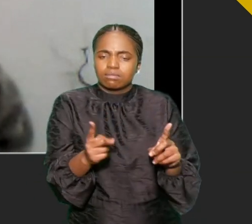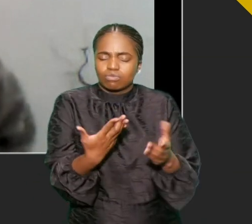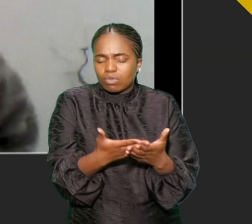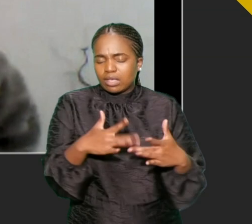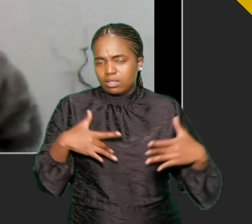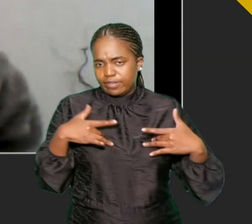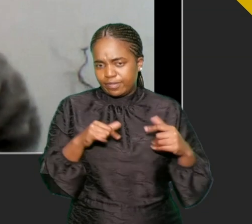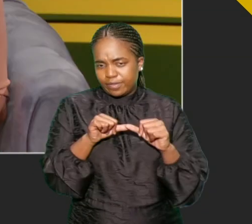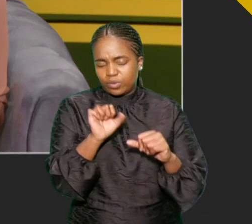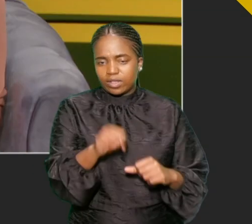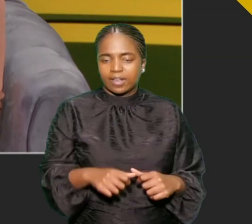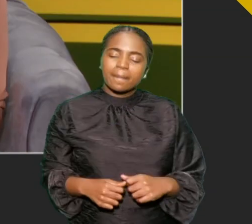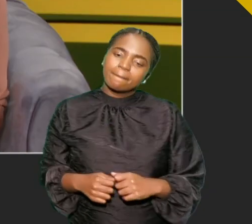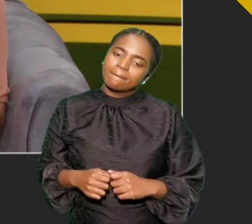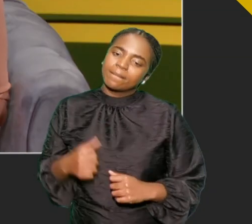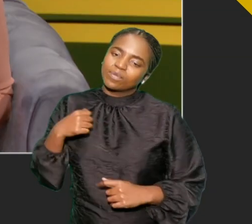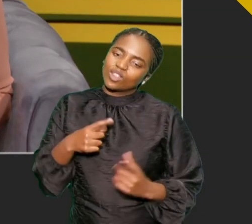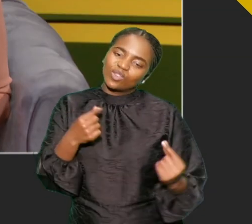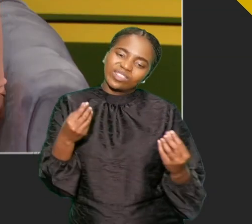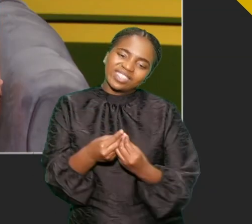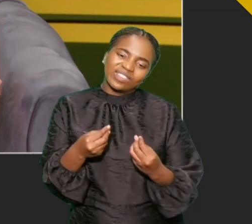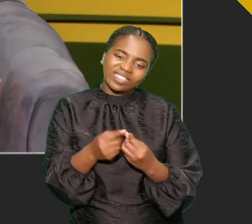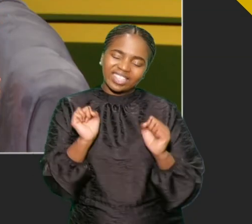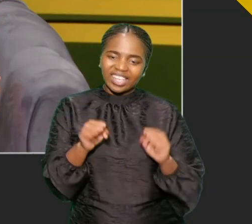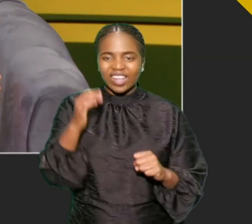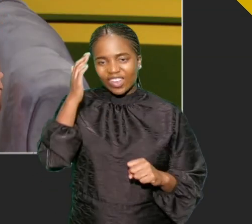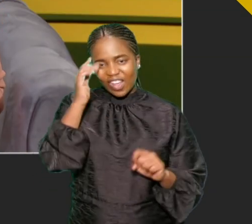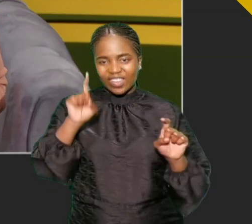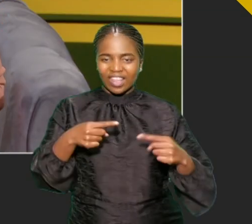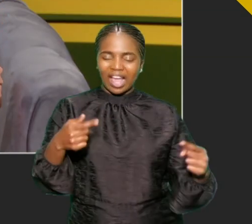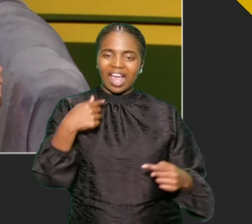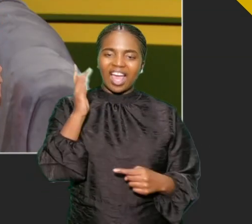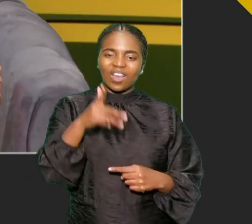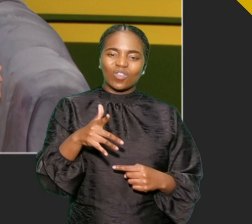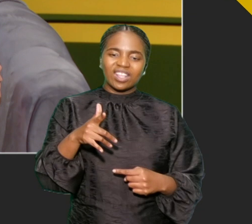approach life like that. Khasi, I'd like to do something special with you. Do you know the song, I Will Survive?